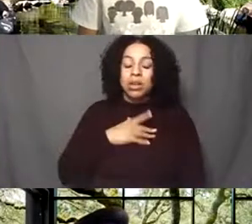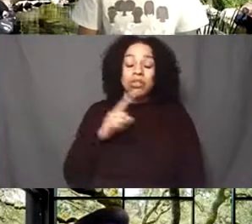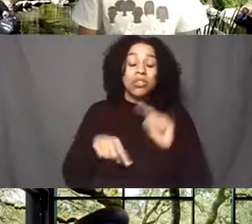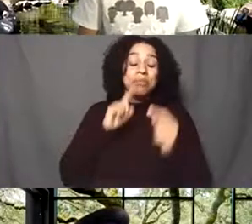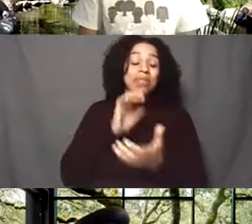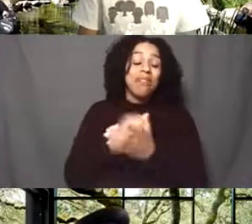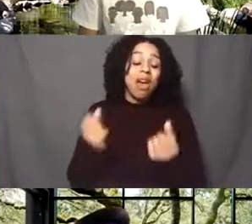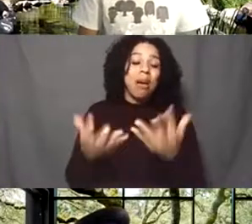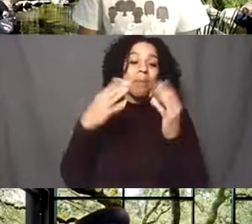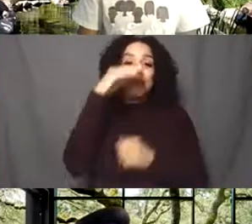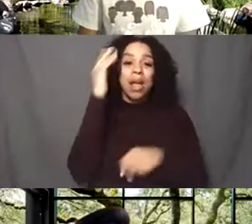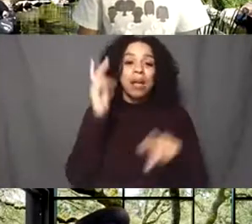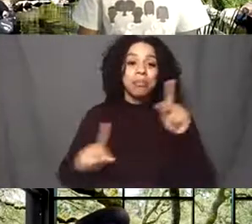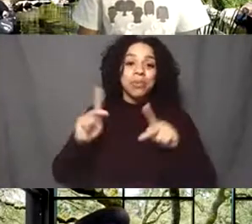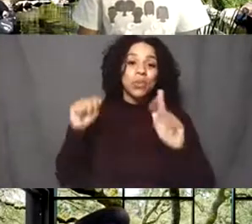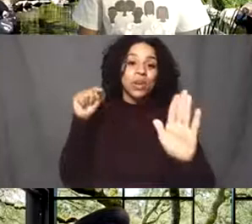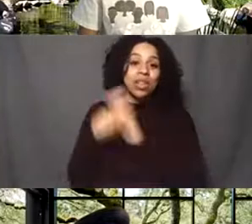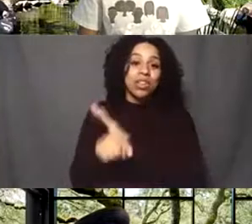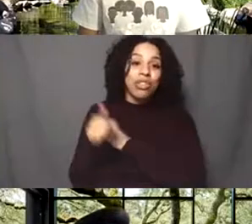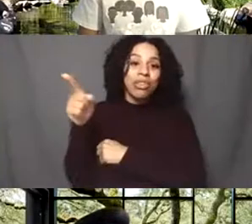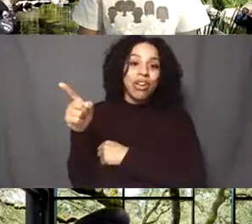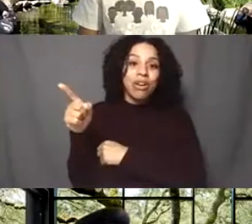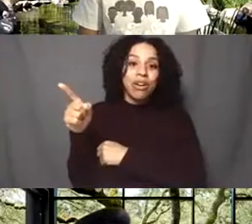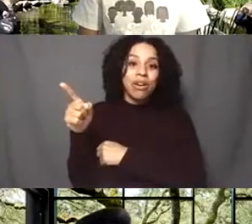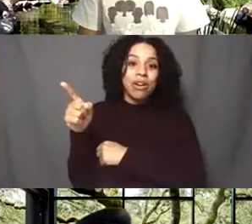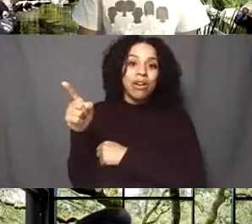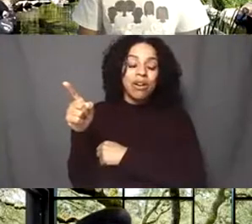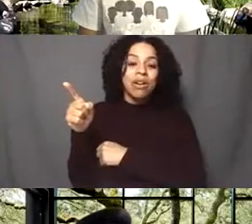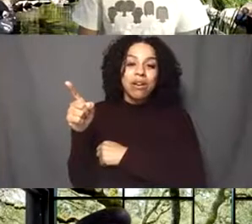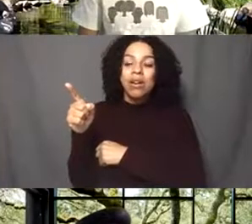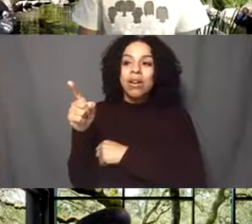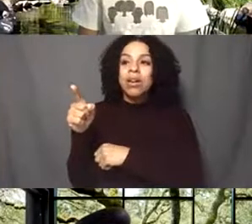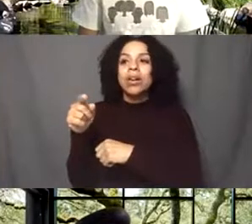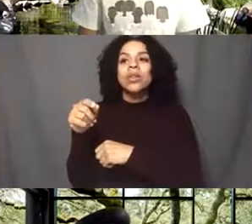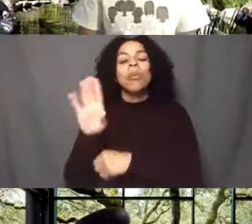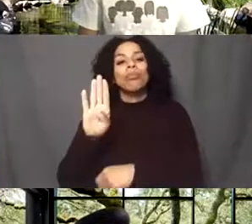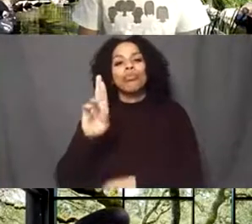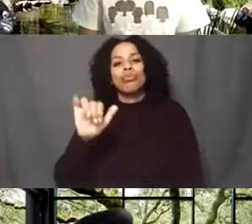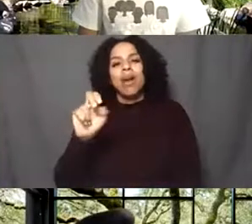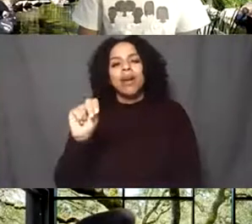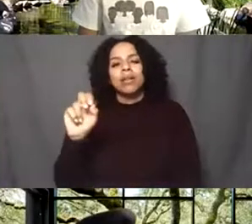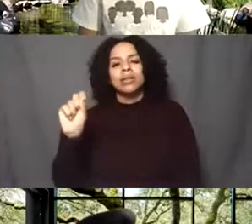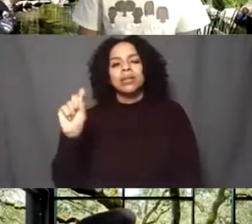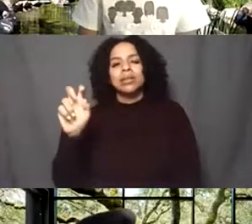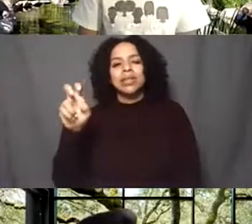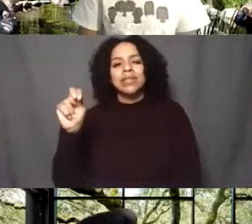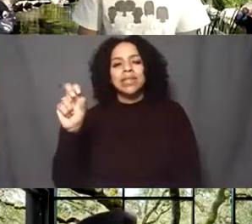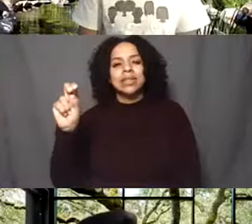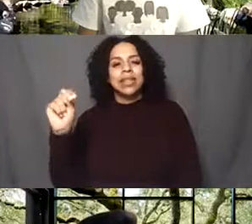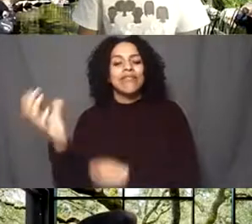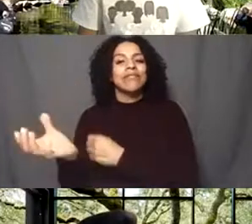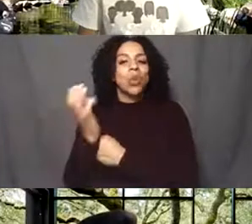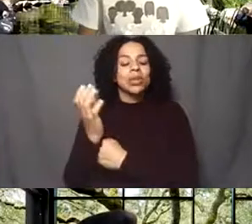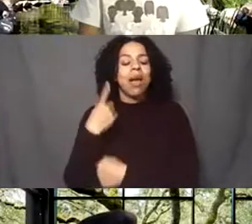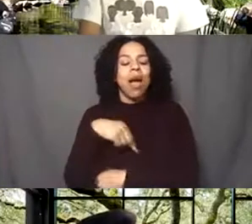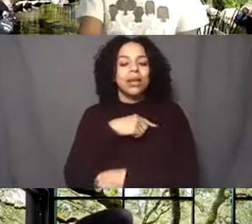he's really trying to force us as a society to deal with the type of brutality that we